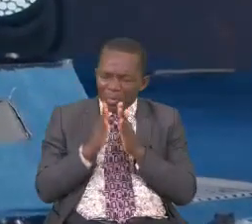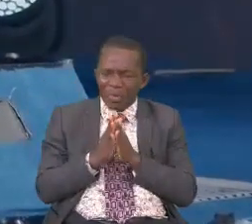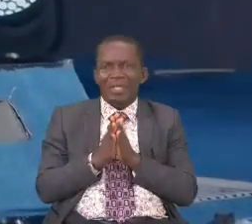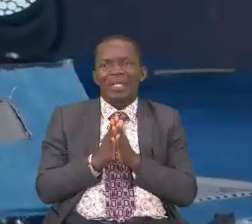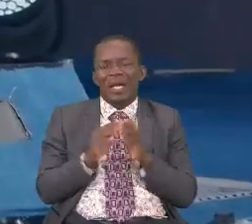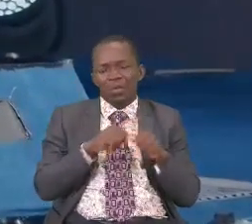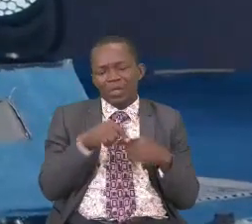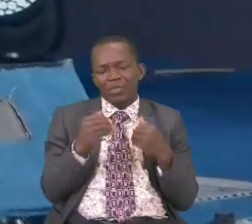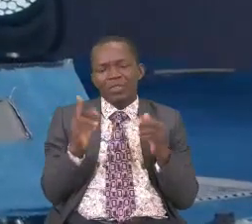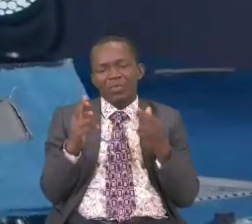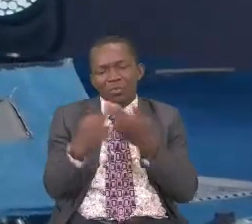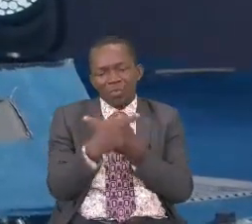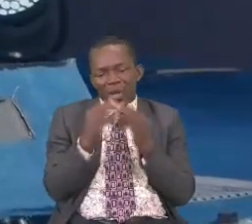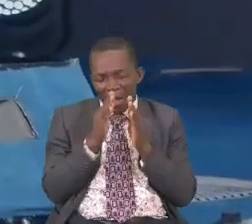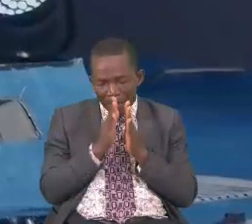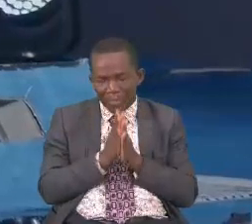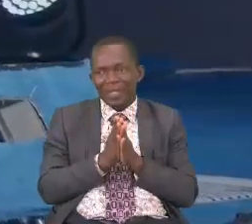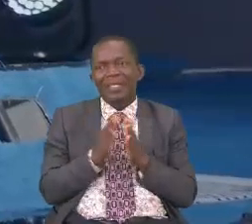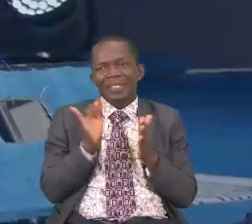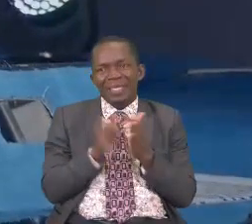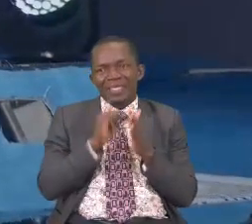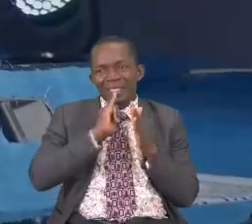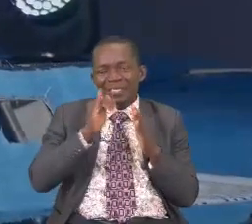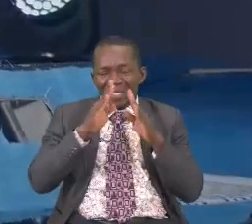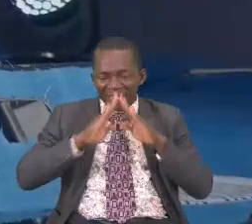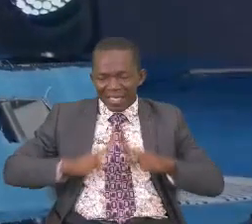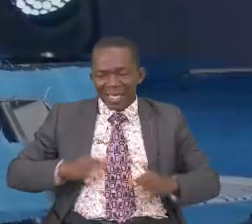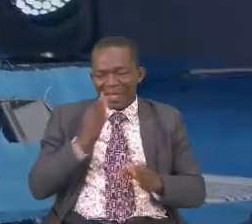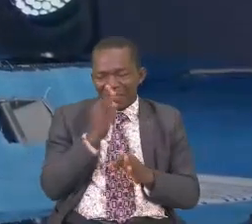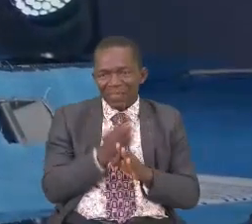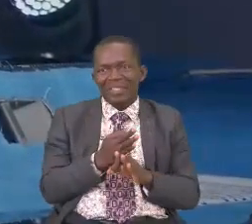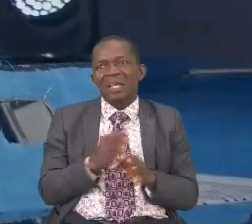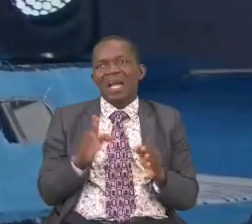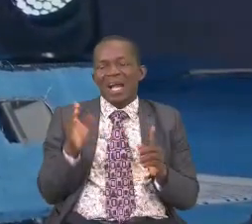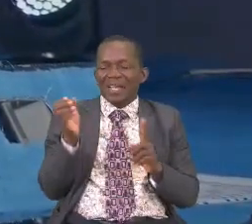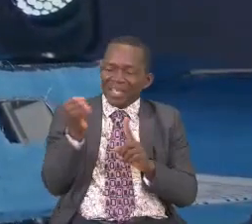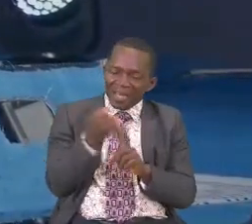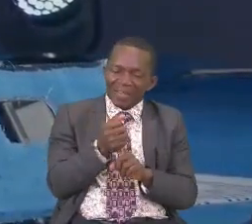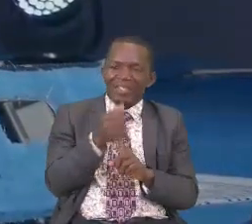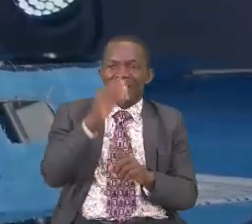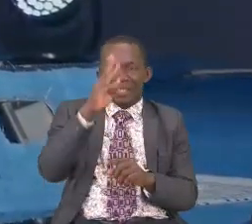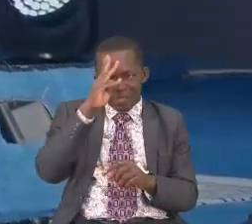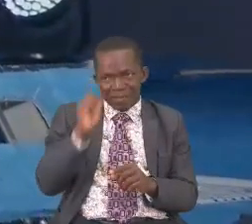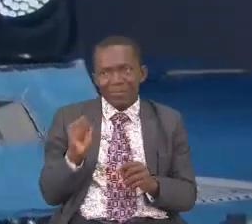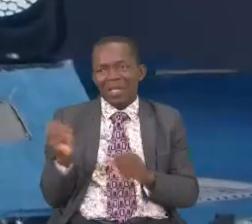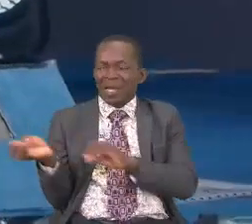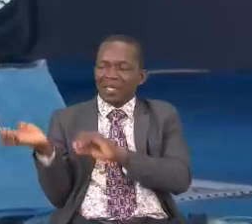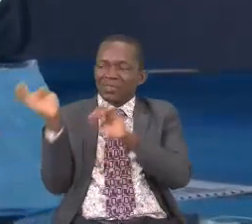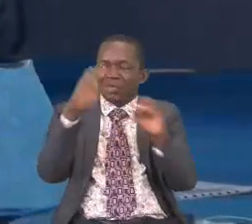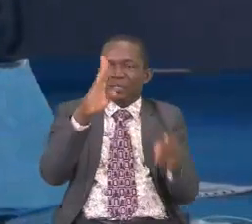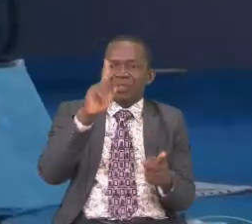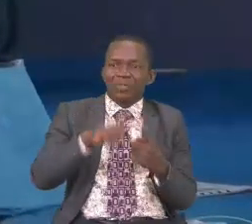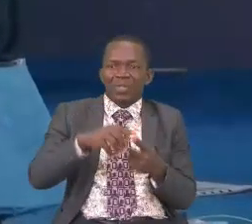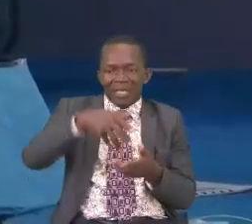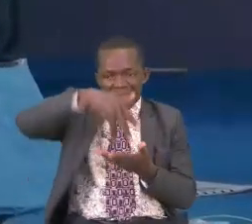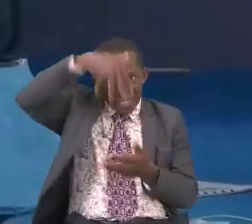and he prayed and now he said they got him we must throw him into the lion's den and then